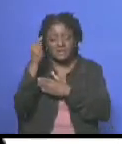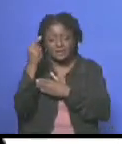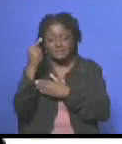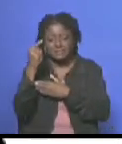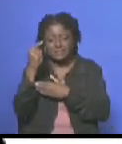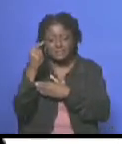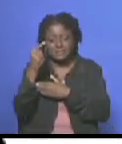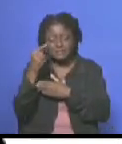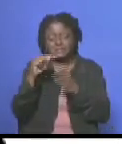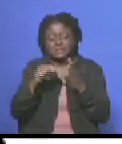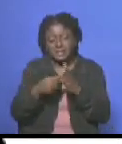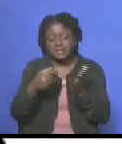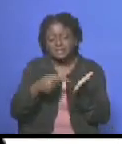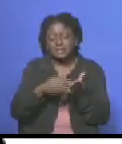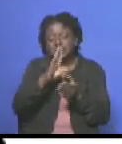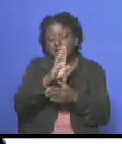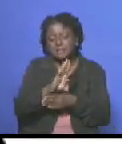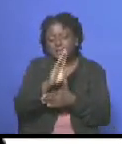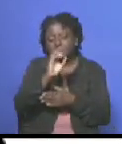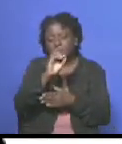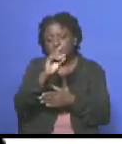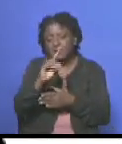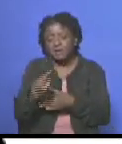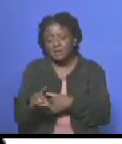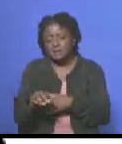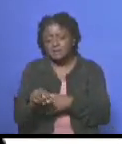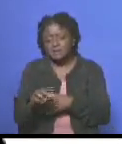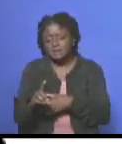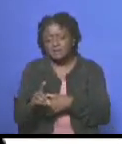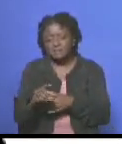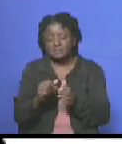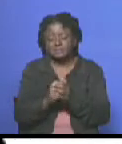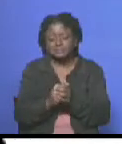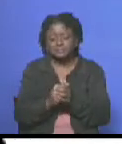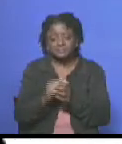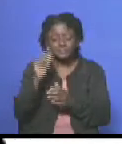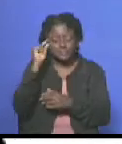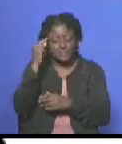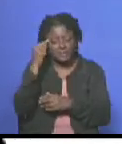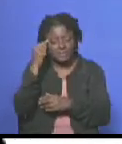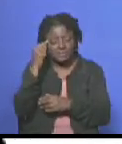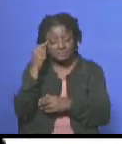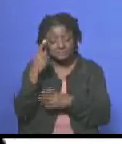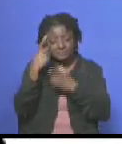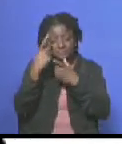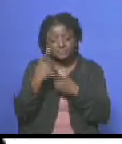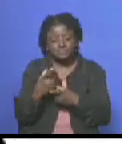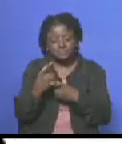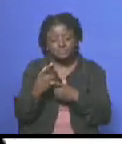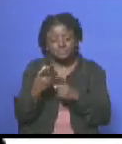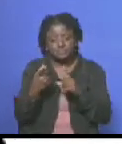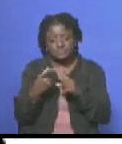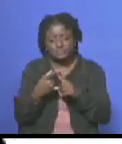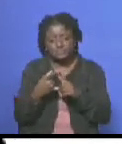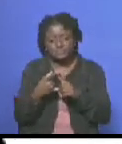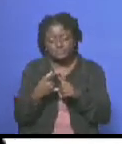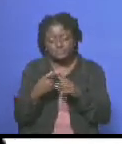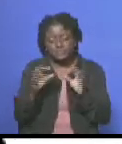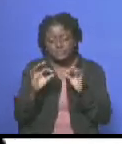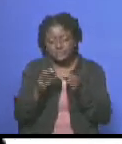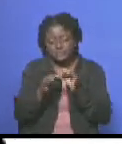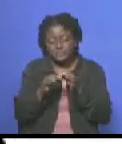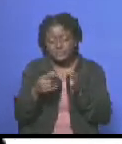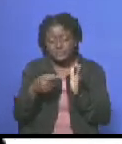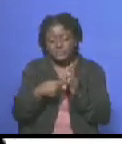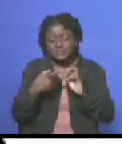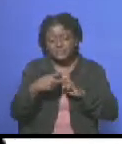the rate reduction bond. Bethel, in wrapping the debate, says government has determined to act to fix a generations-long problem, adding that in order to act,